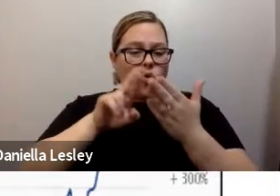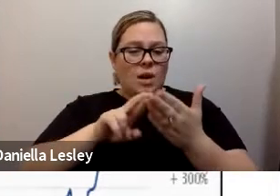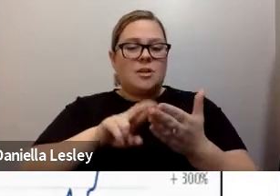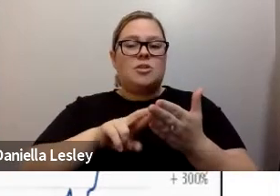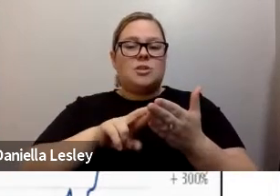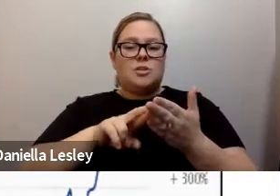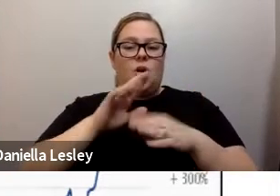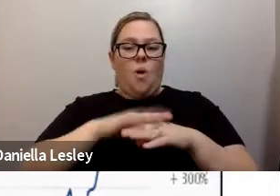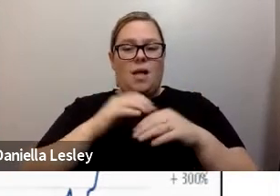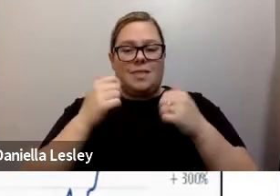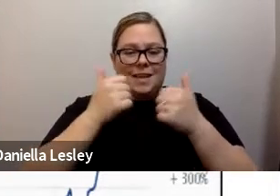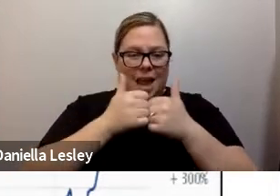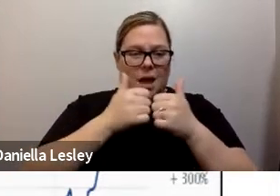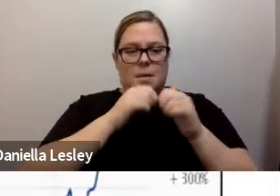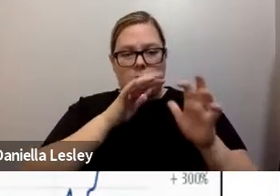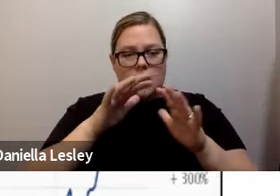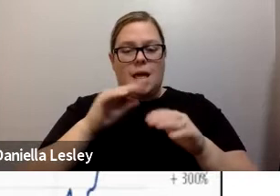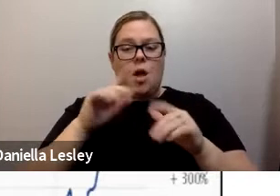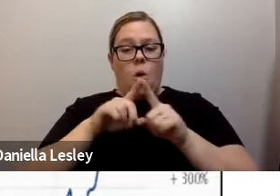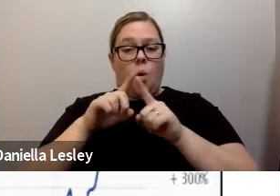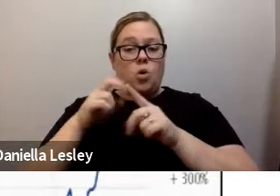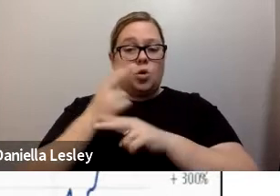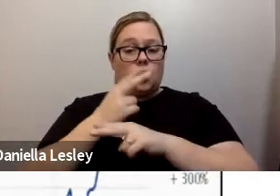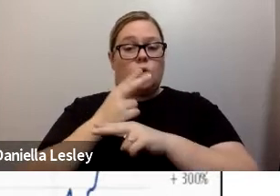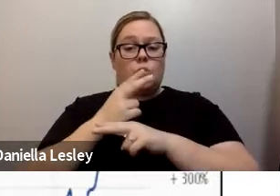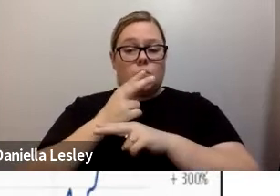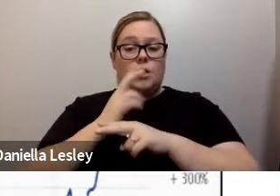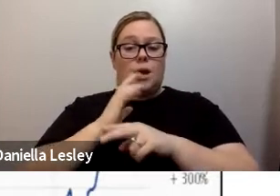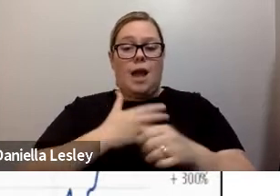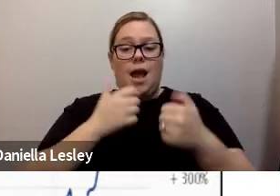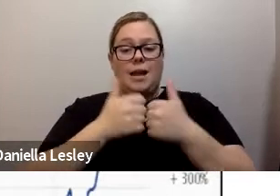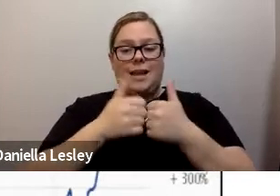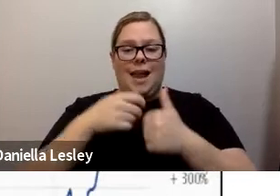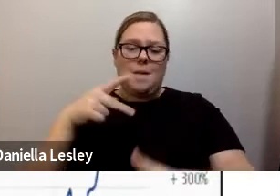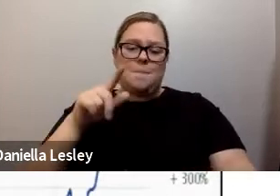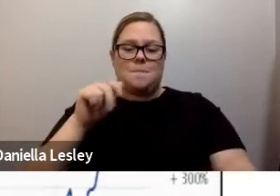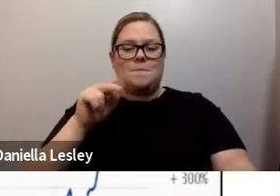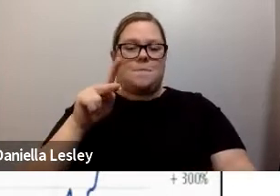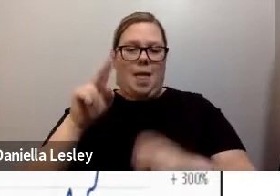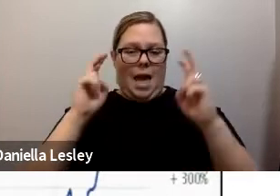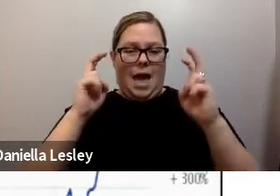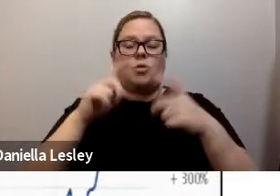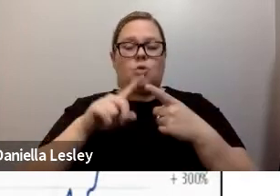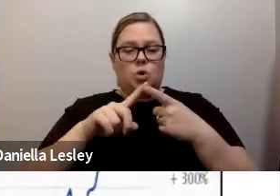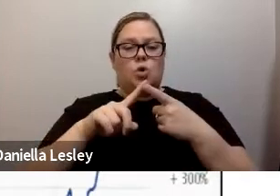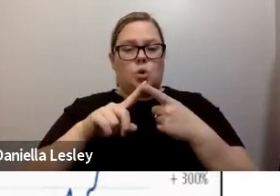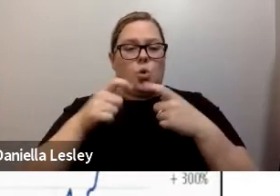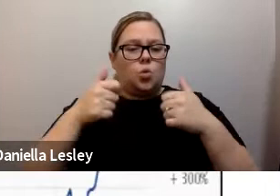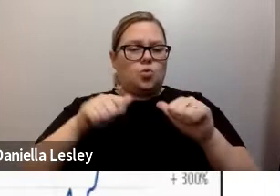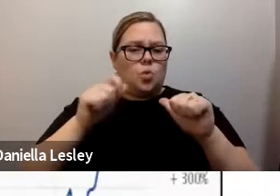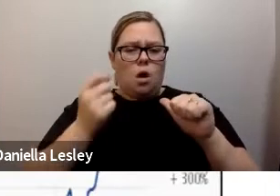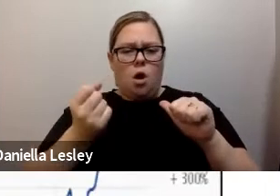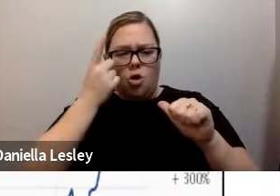on gamification, and also using our game plank, as we call it, to try and